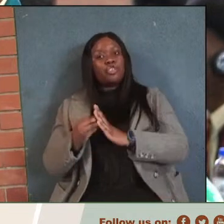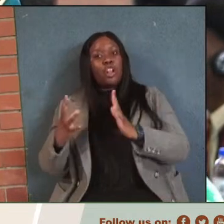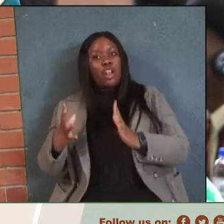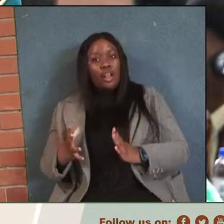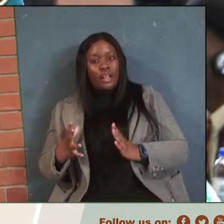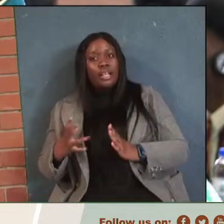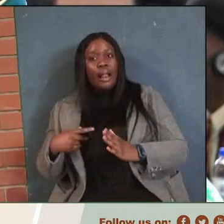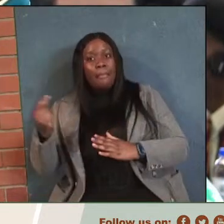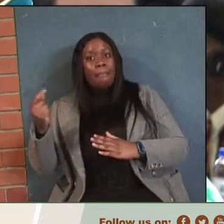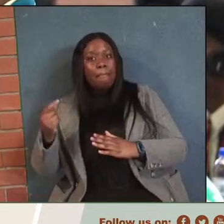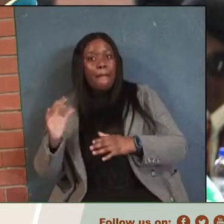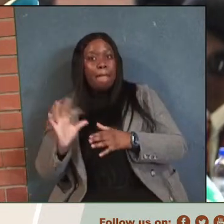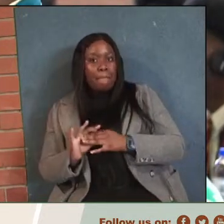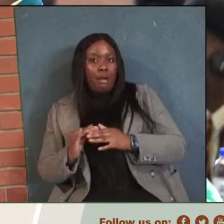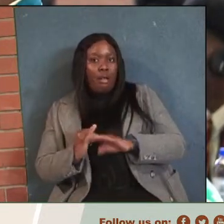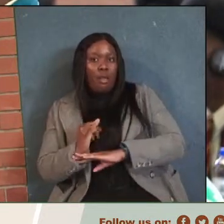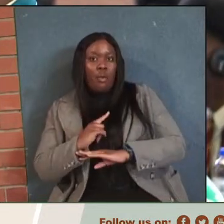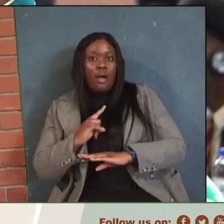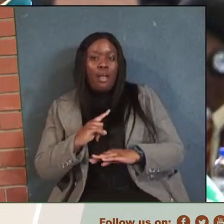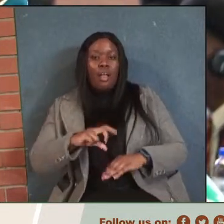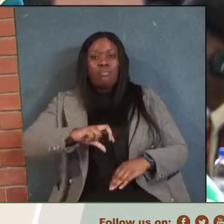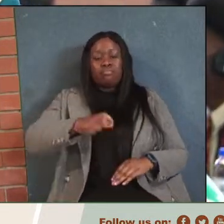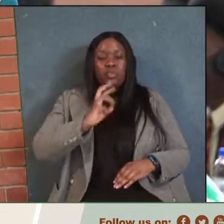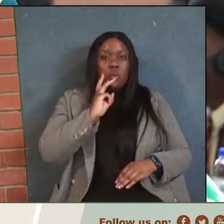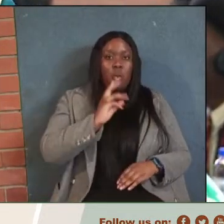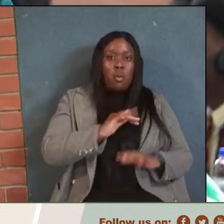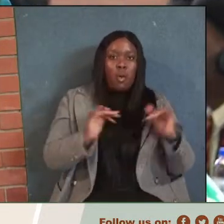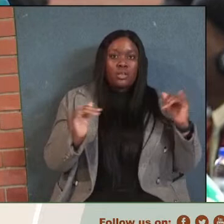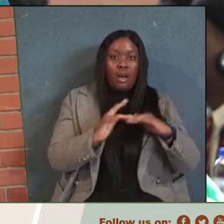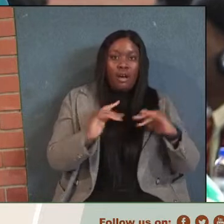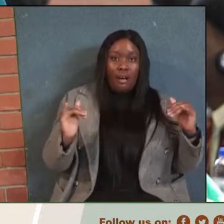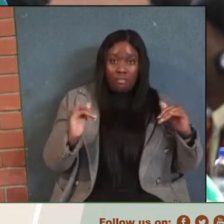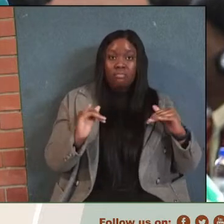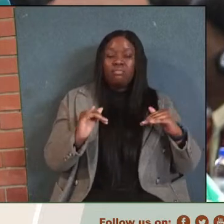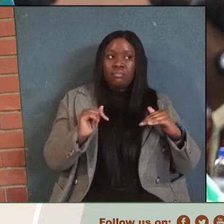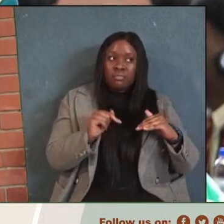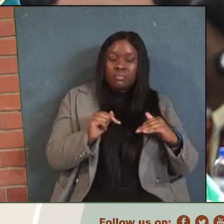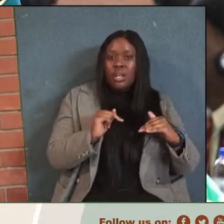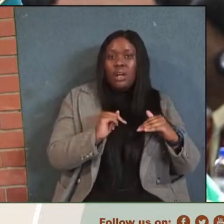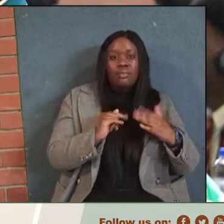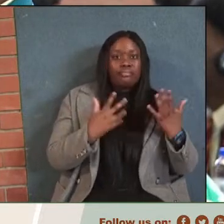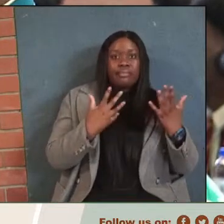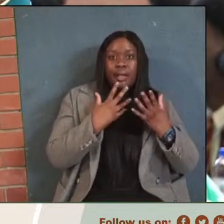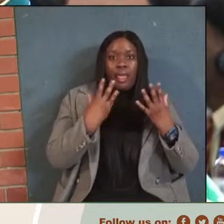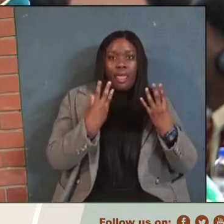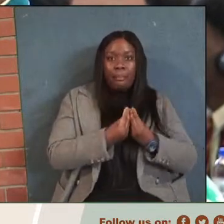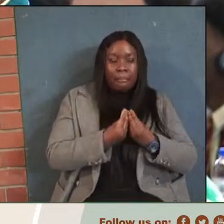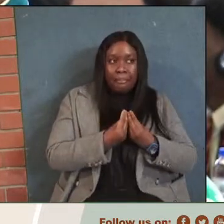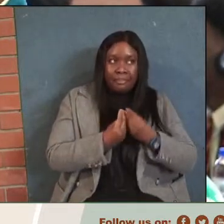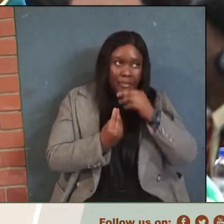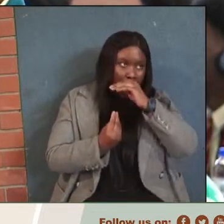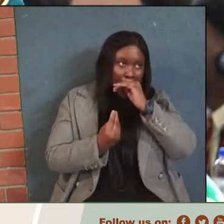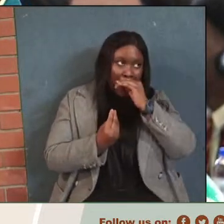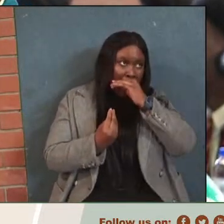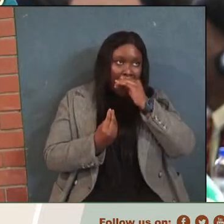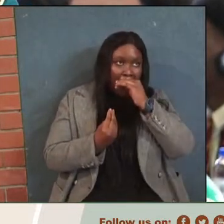water, reducing teaching and learning time, leaving both educators and learners behind with the syllabus. Now,